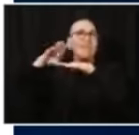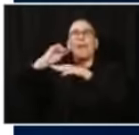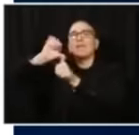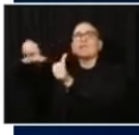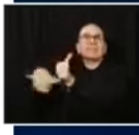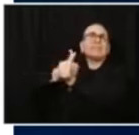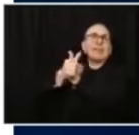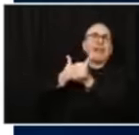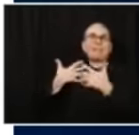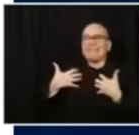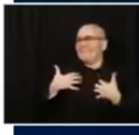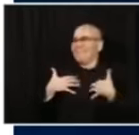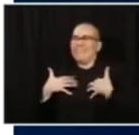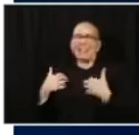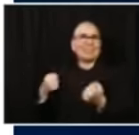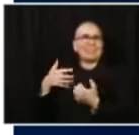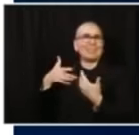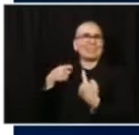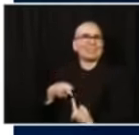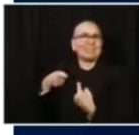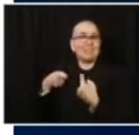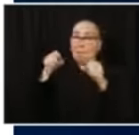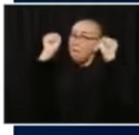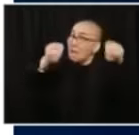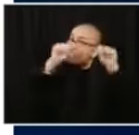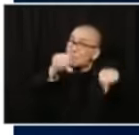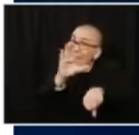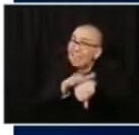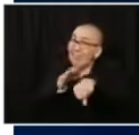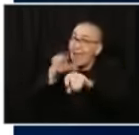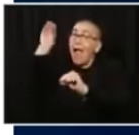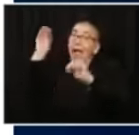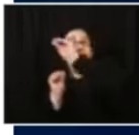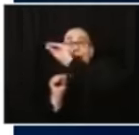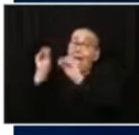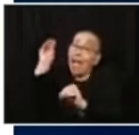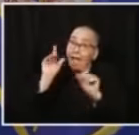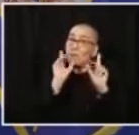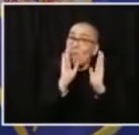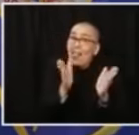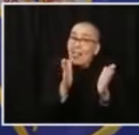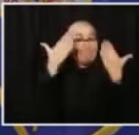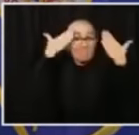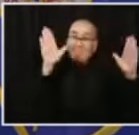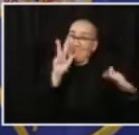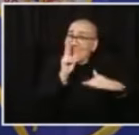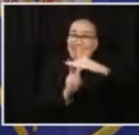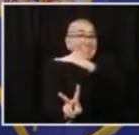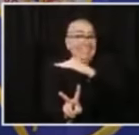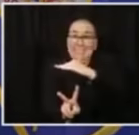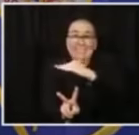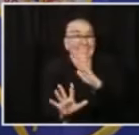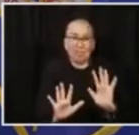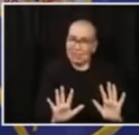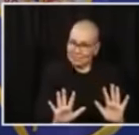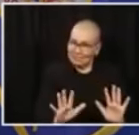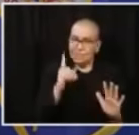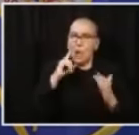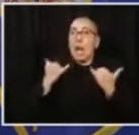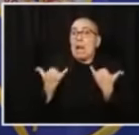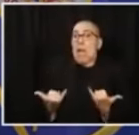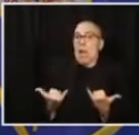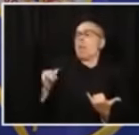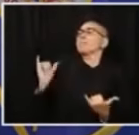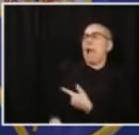that's who we think will be recommended for vaccine in those subsequent phases. It's important to keep in mind